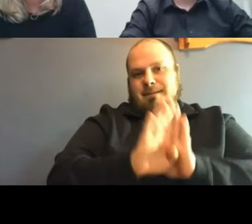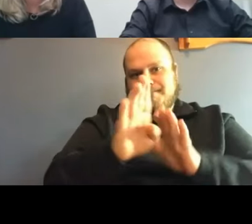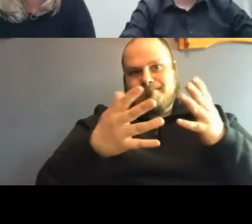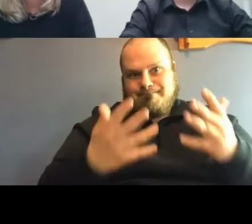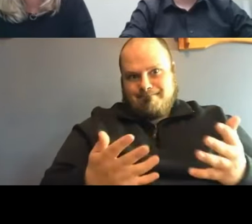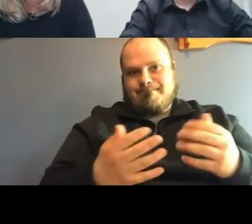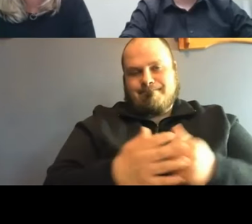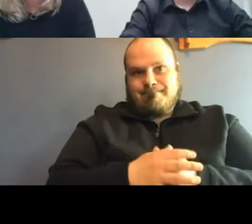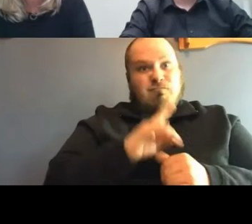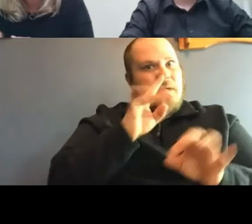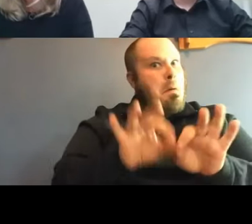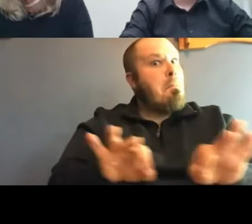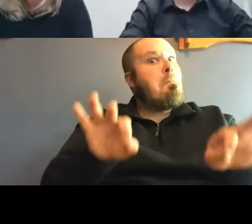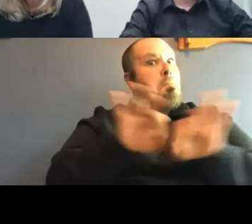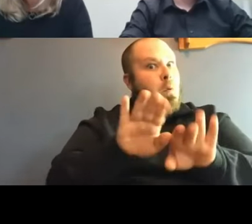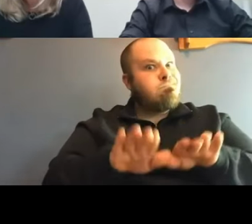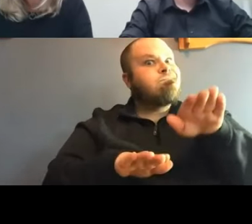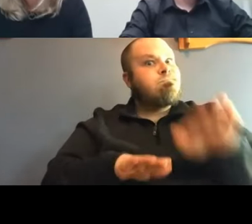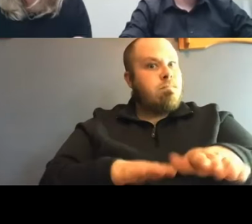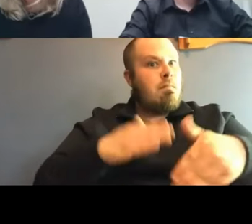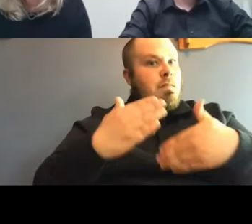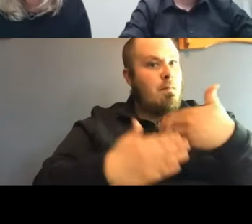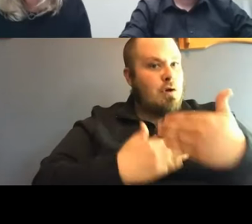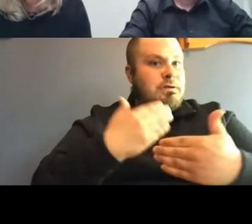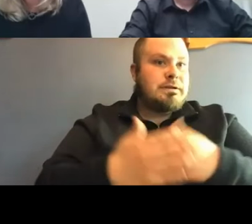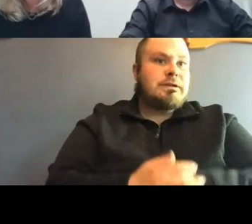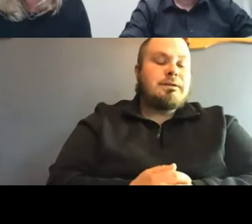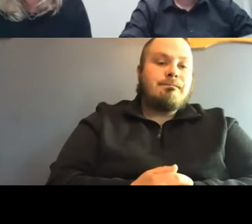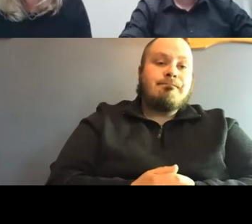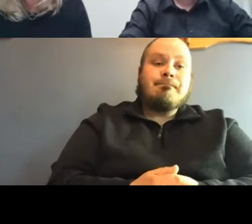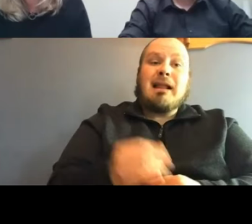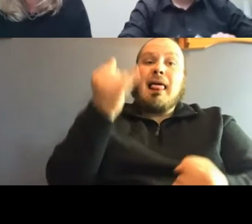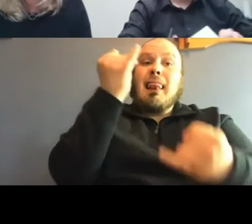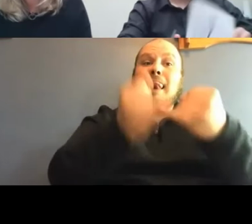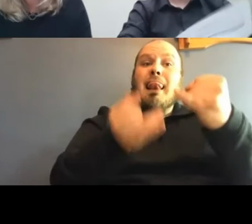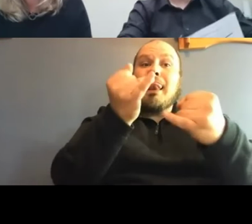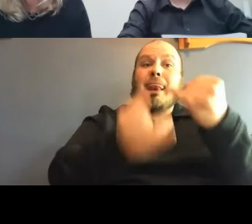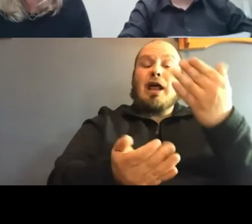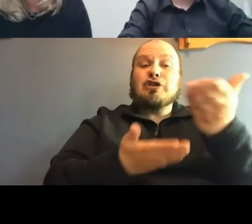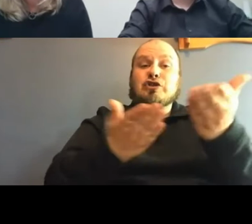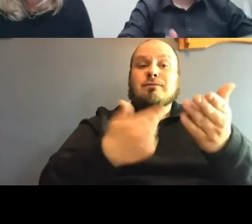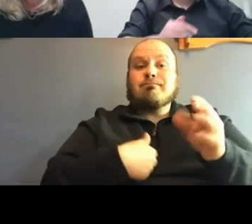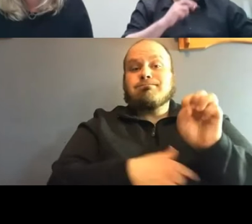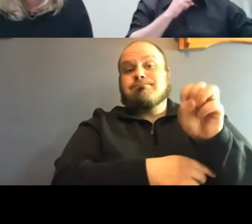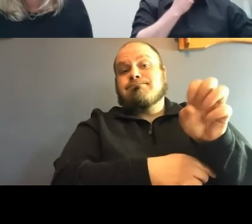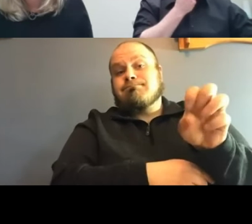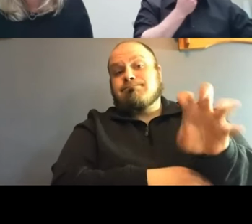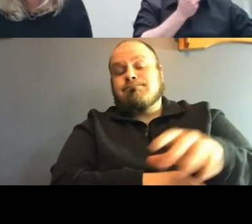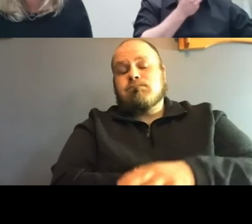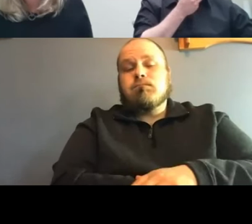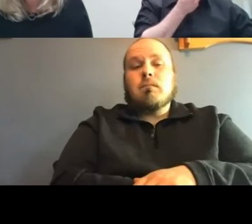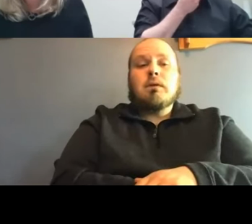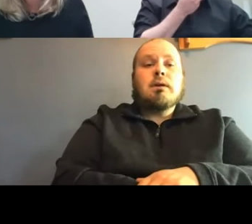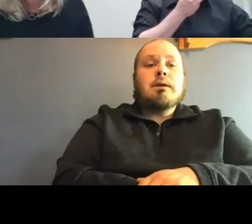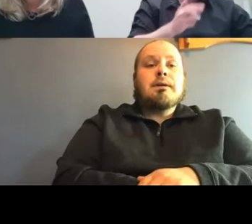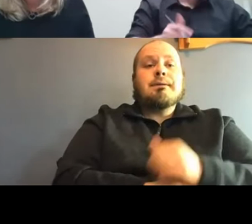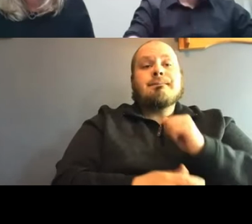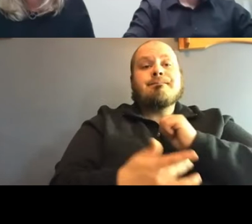an important step. And the last service I'm going to talk about is assisted